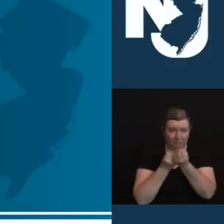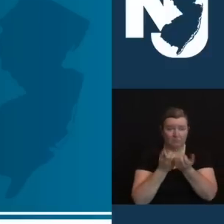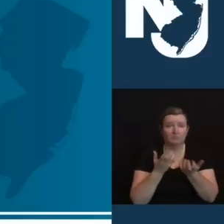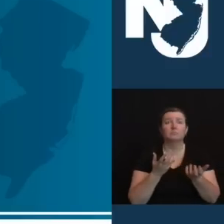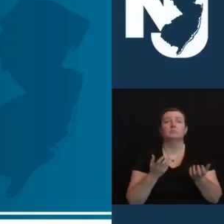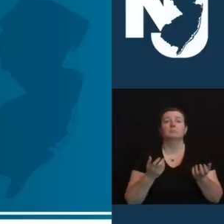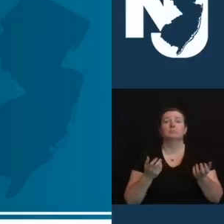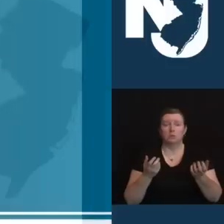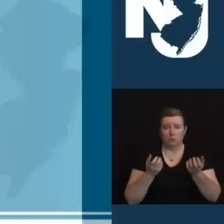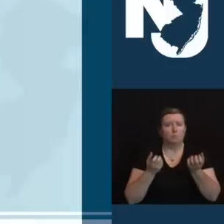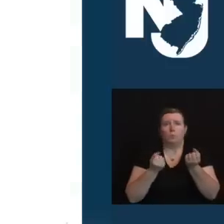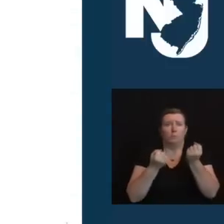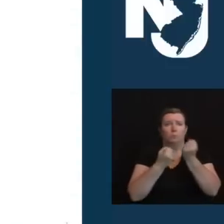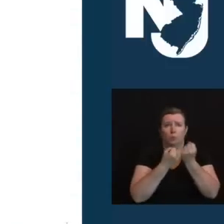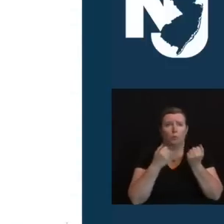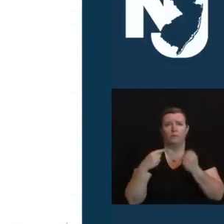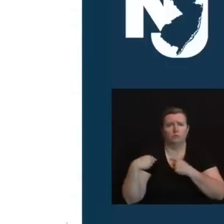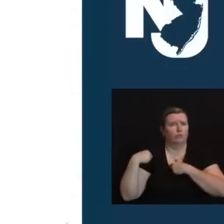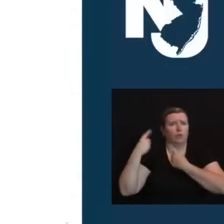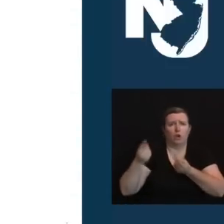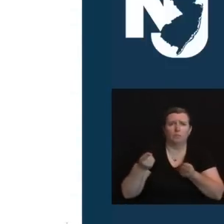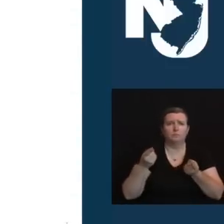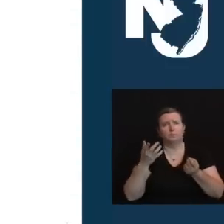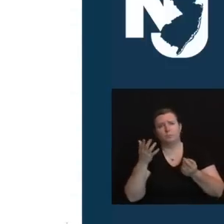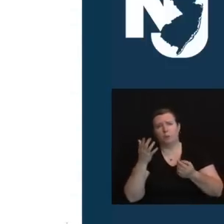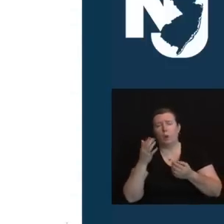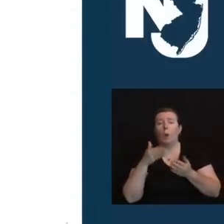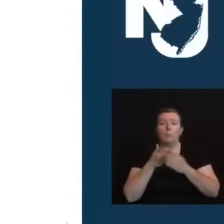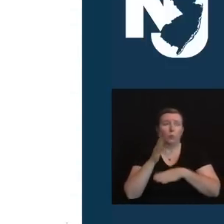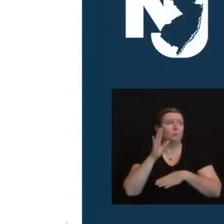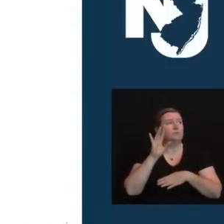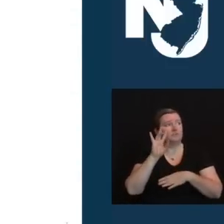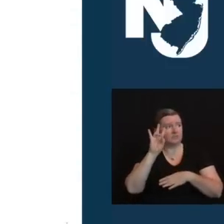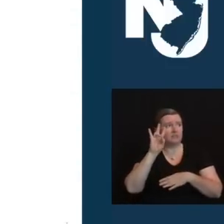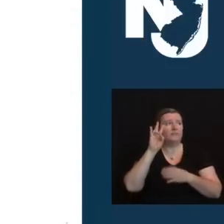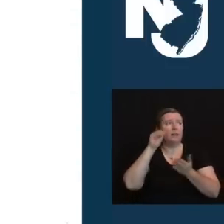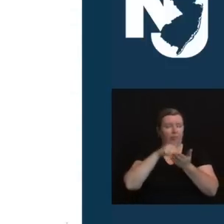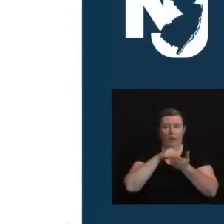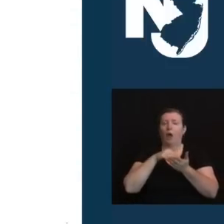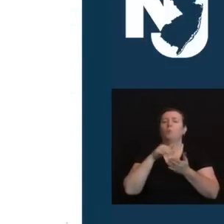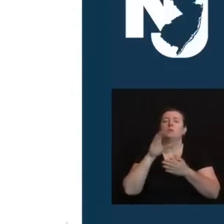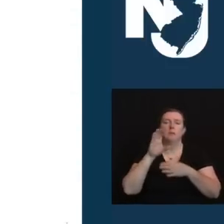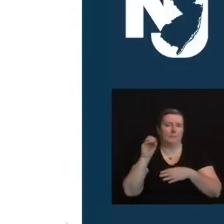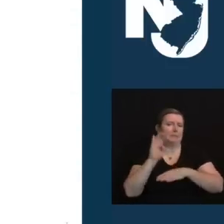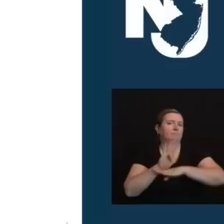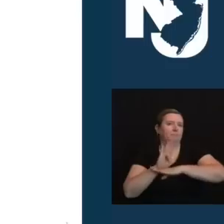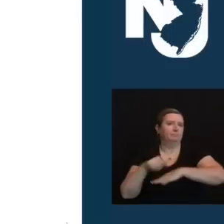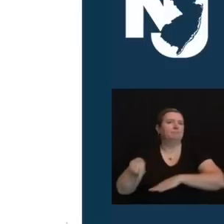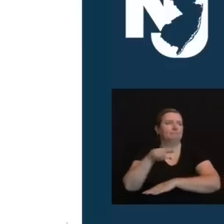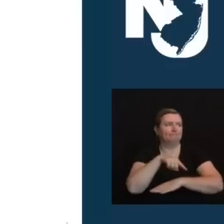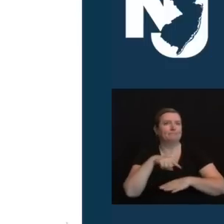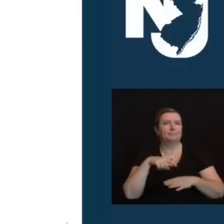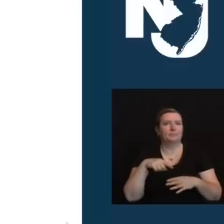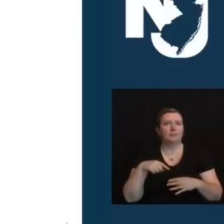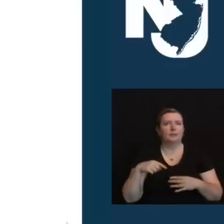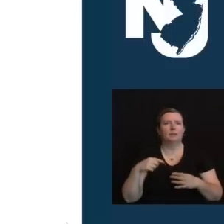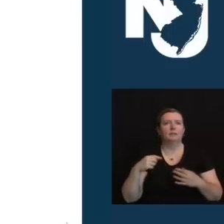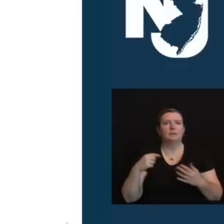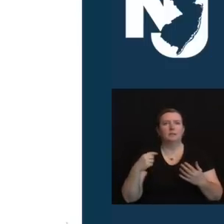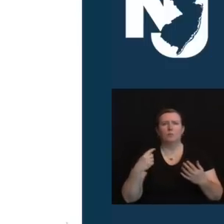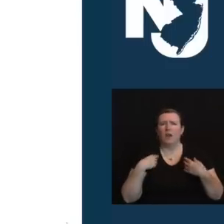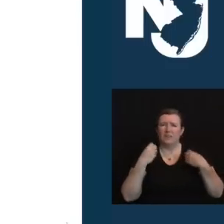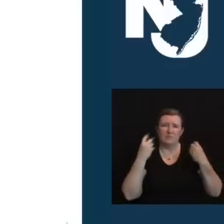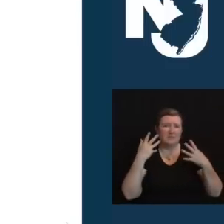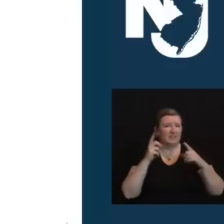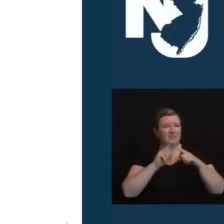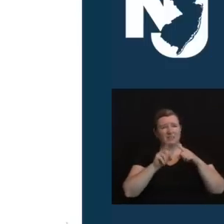supported nearly 7,000 businesses, 6,700 businesses as we sit here right now, through our variety of our programs, more than